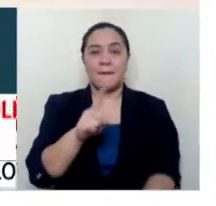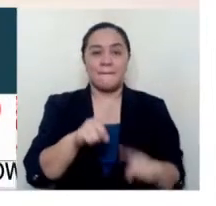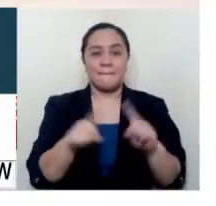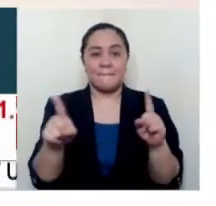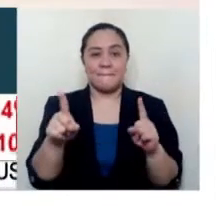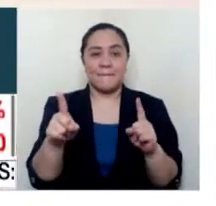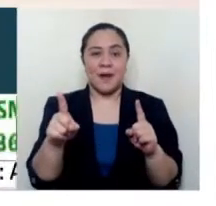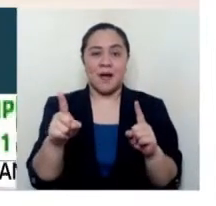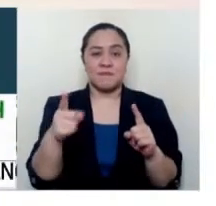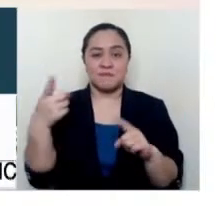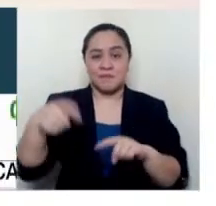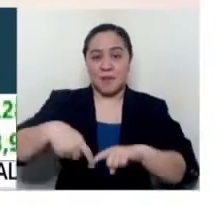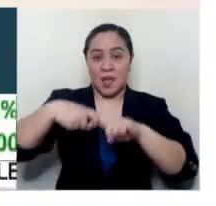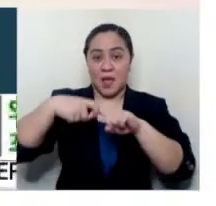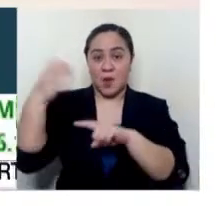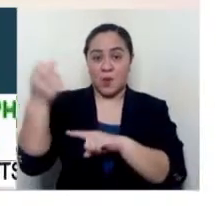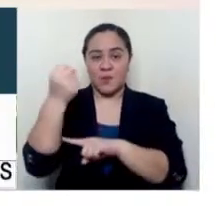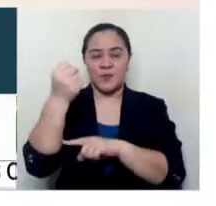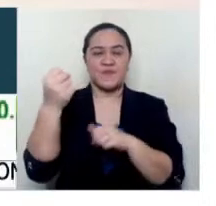withhold it probably